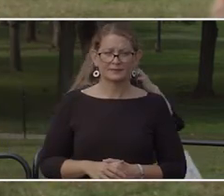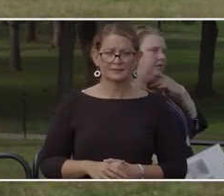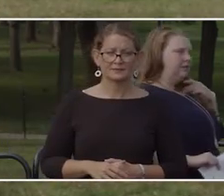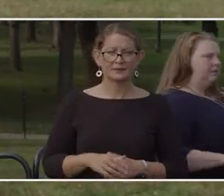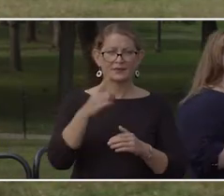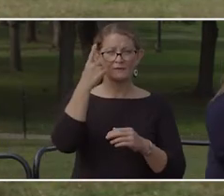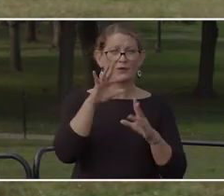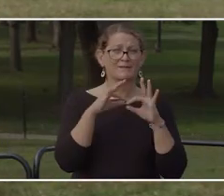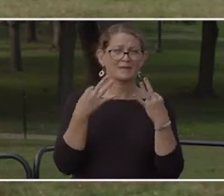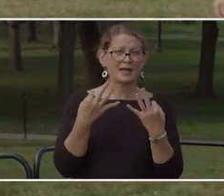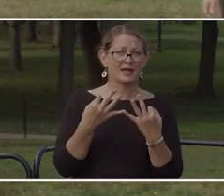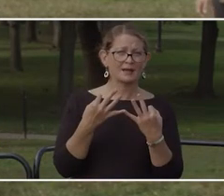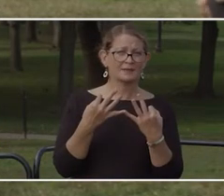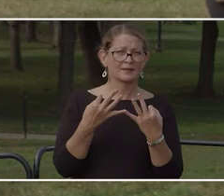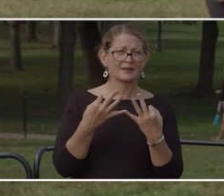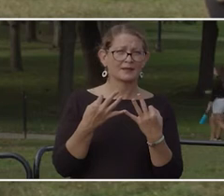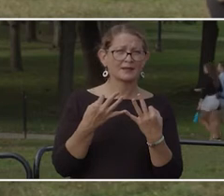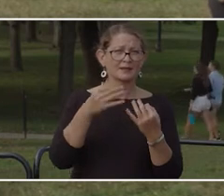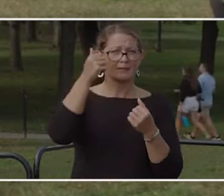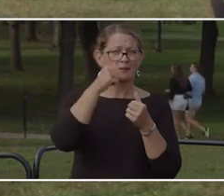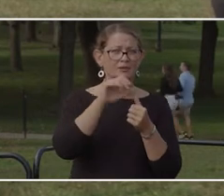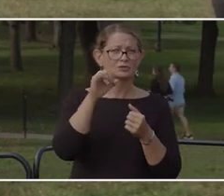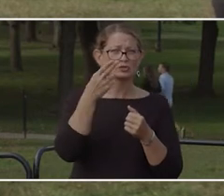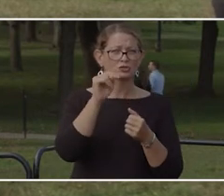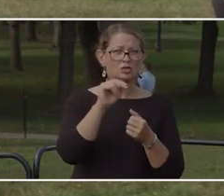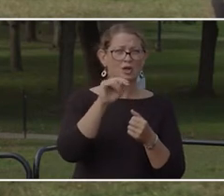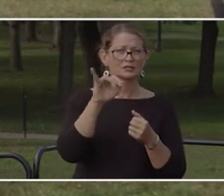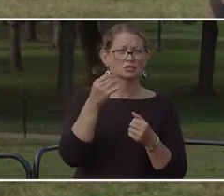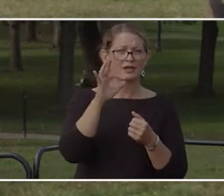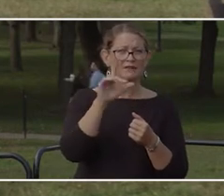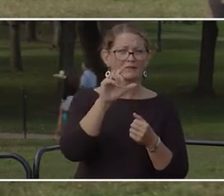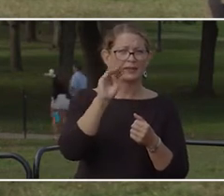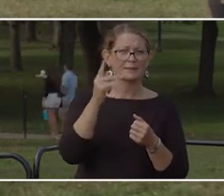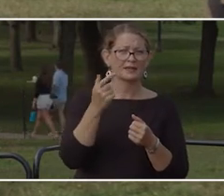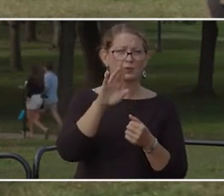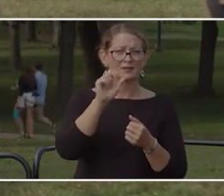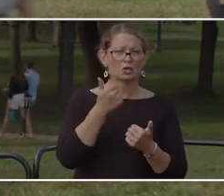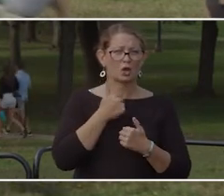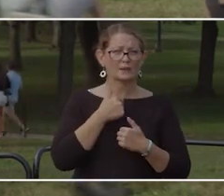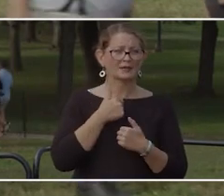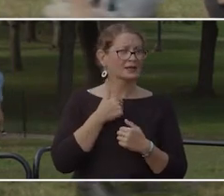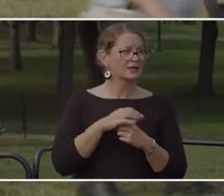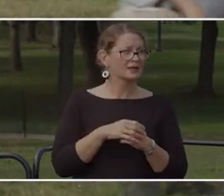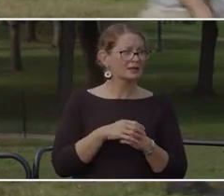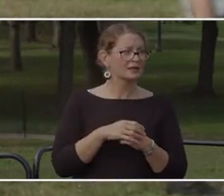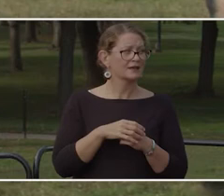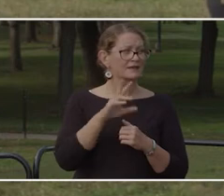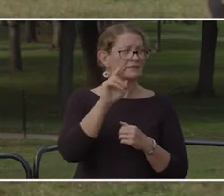On behalf of the family and in memory of John J. Fleming, United States Army, in